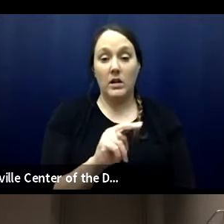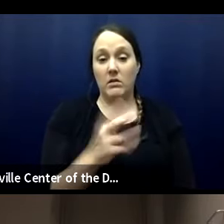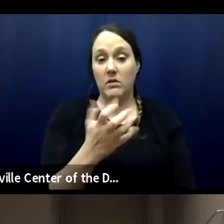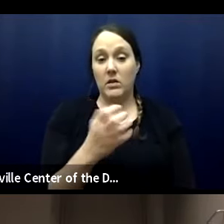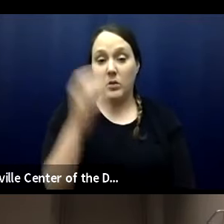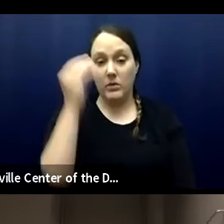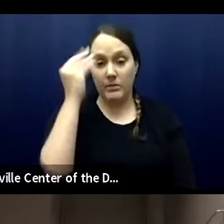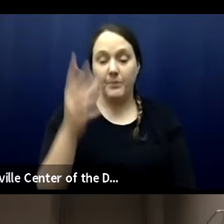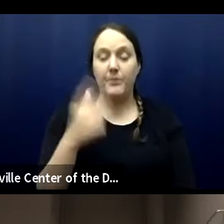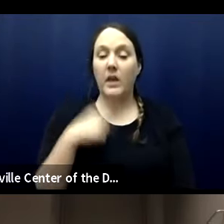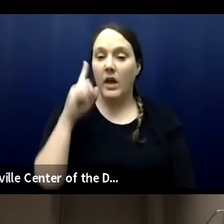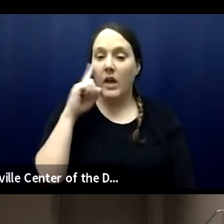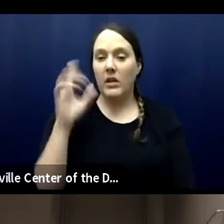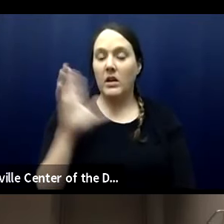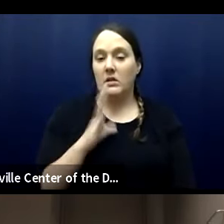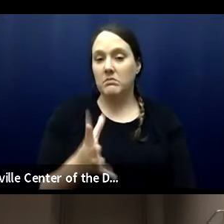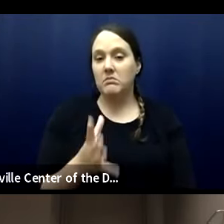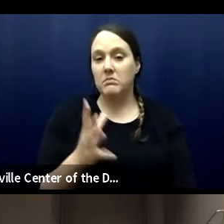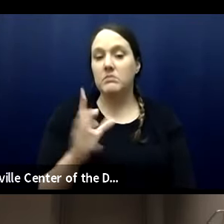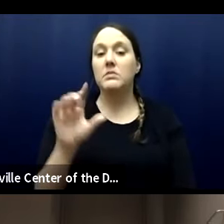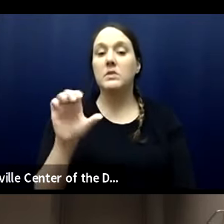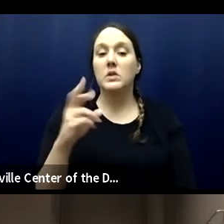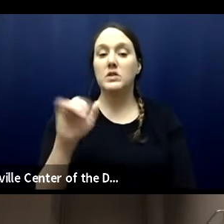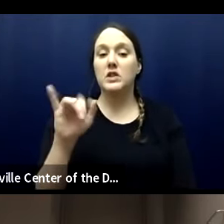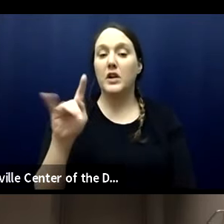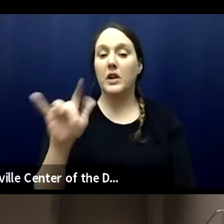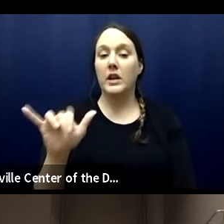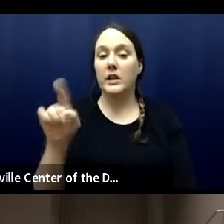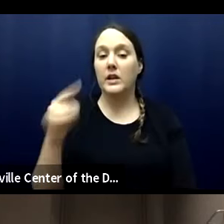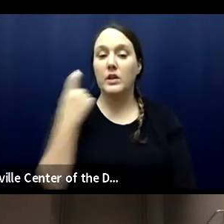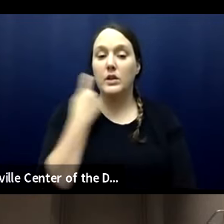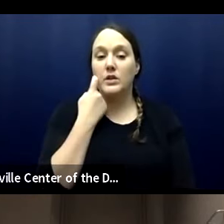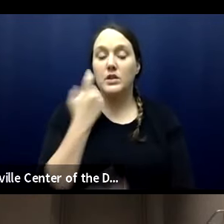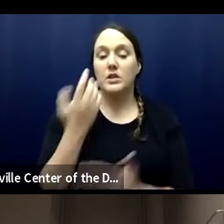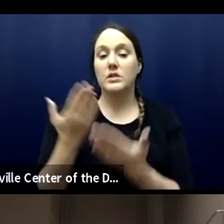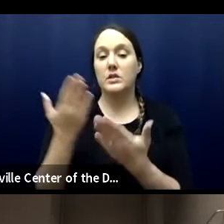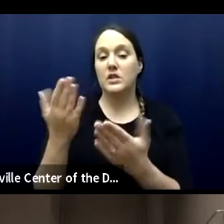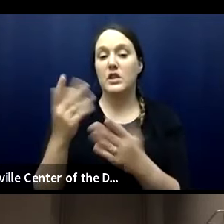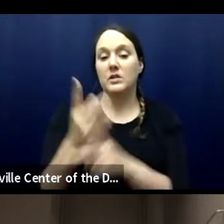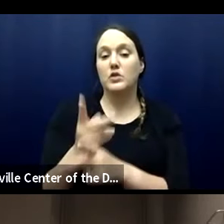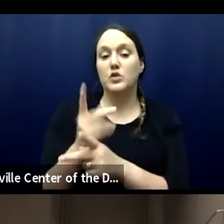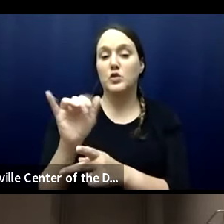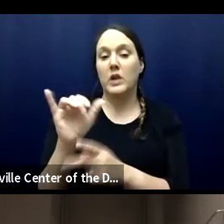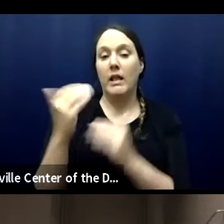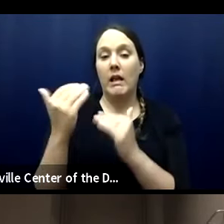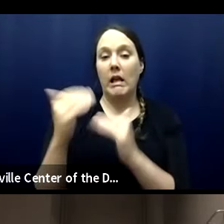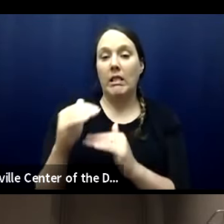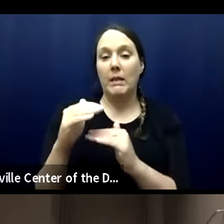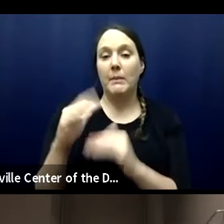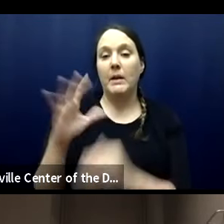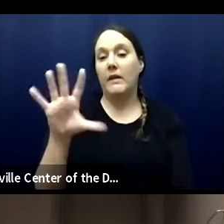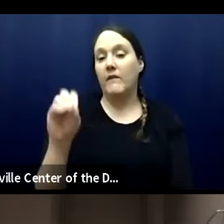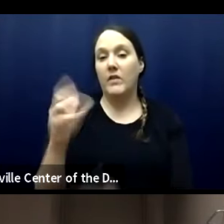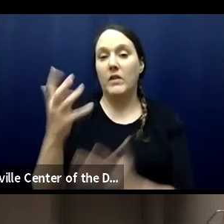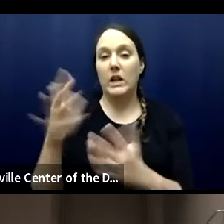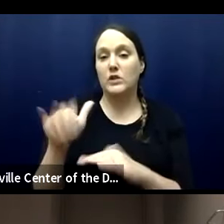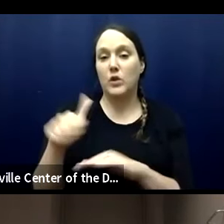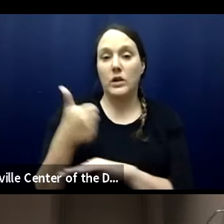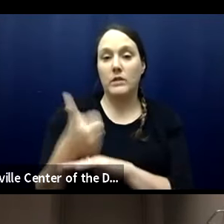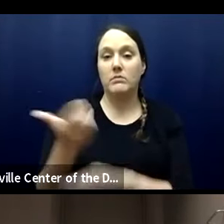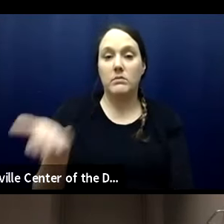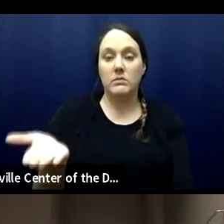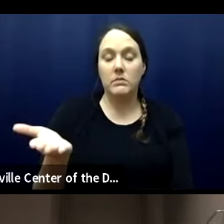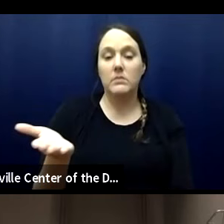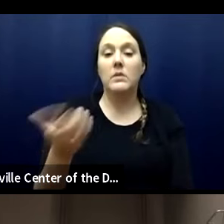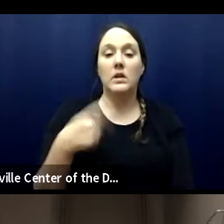I think we're okay. I think Charity just suggested, you know, treating it like the limit of 50 that's already there.